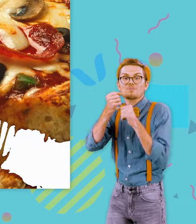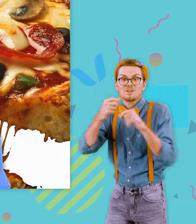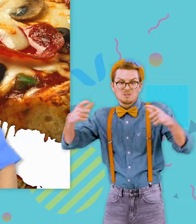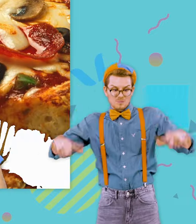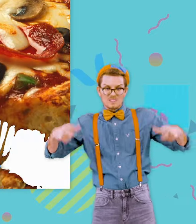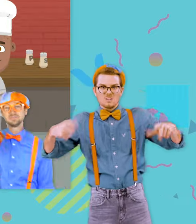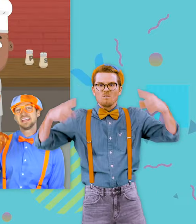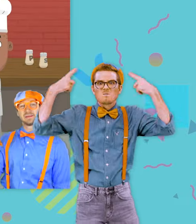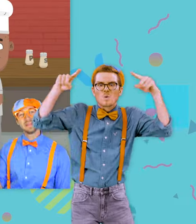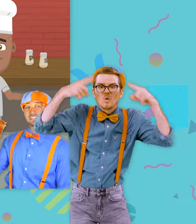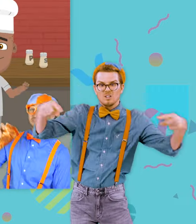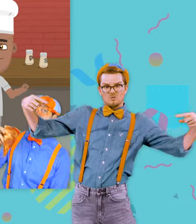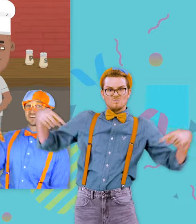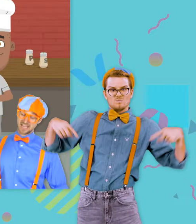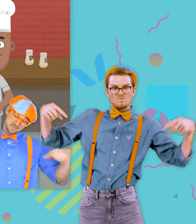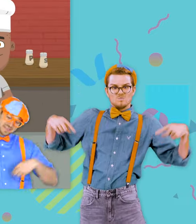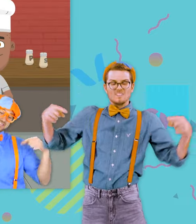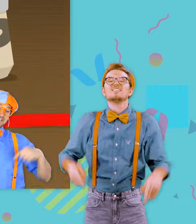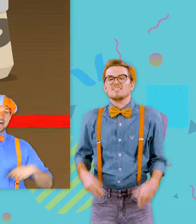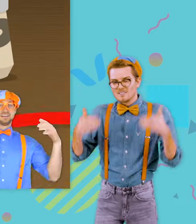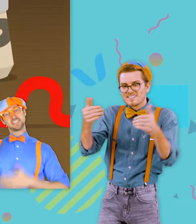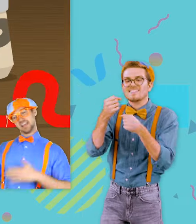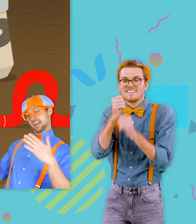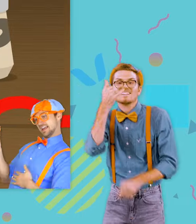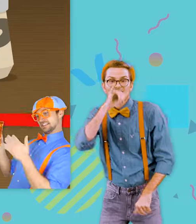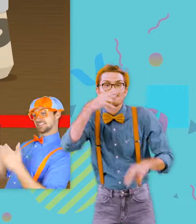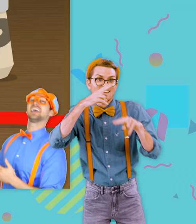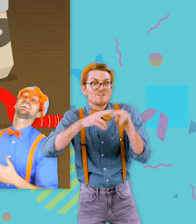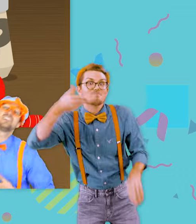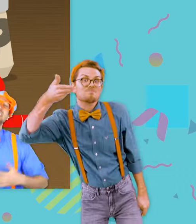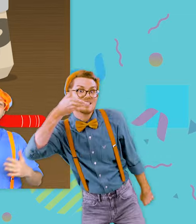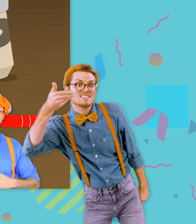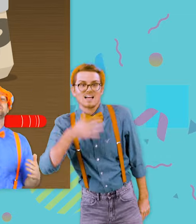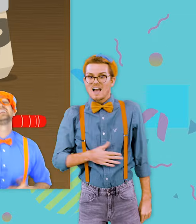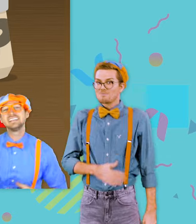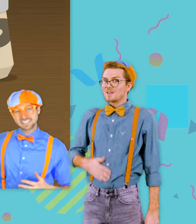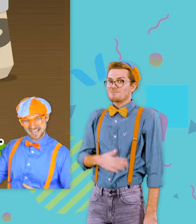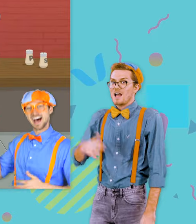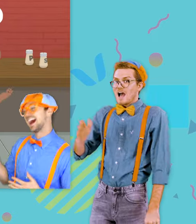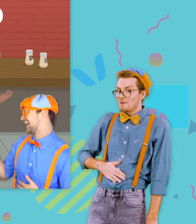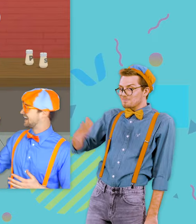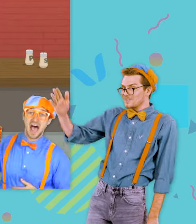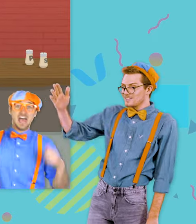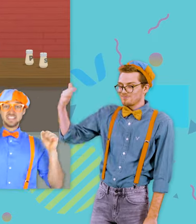fun. Let's make a pizza for our tummy tum. Let's make a funny, fun